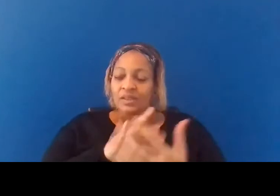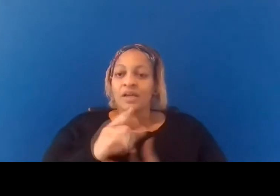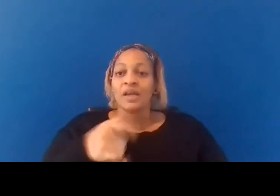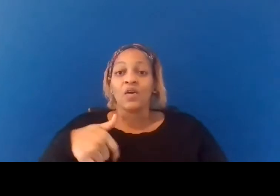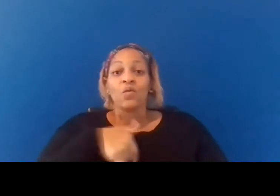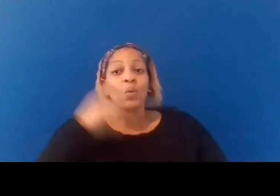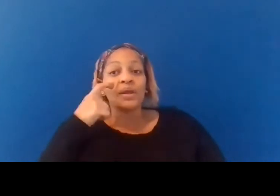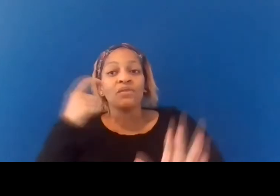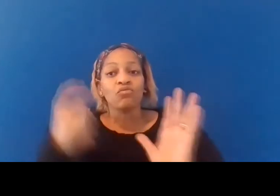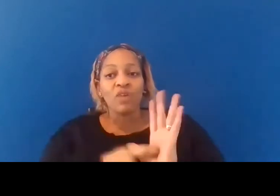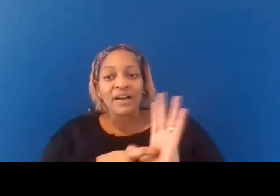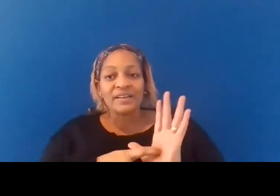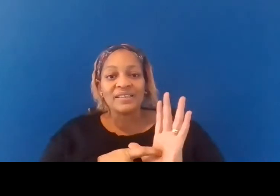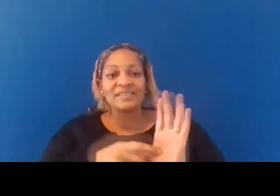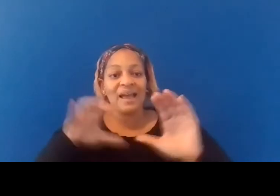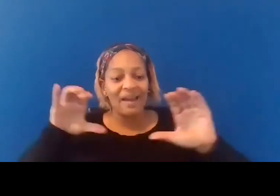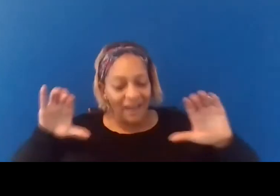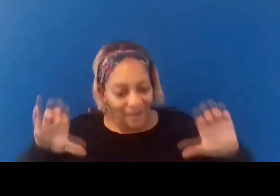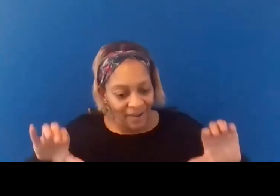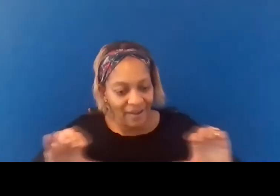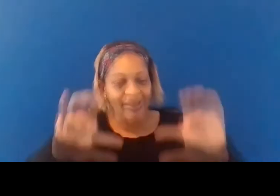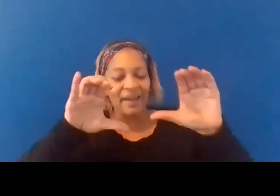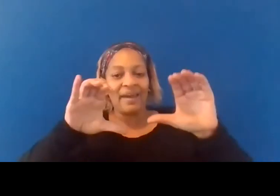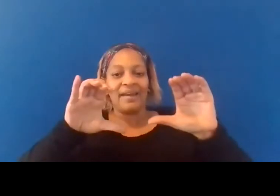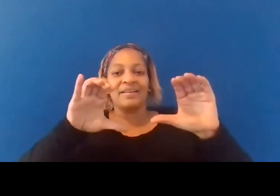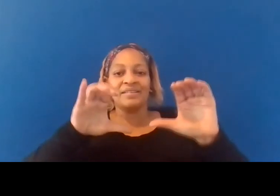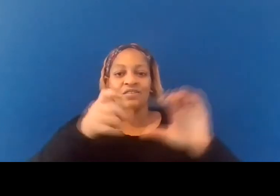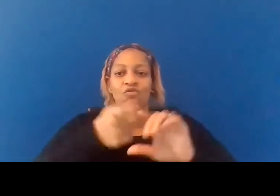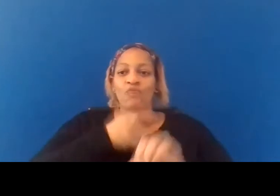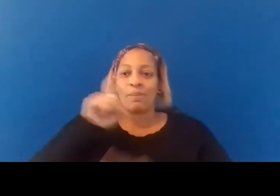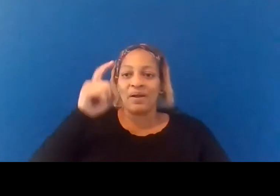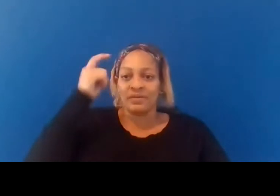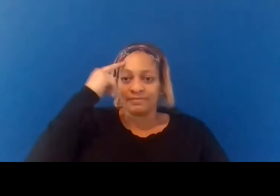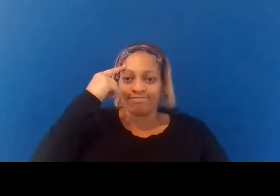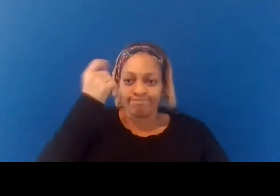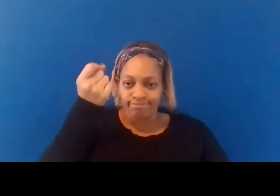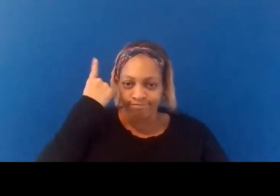recognize that and act from that consciousness.